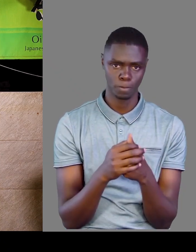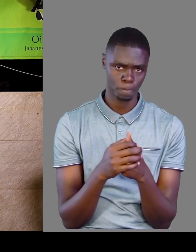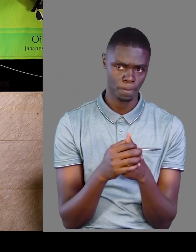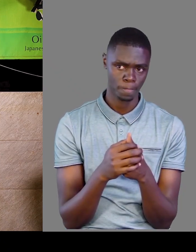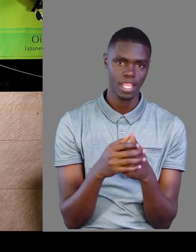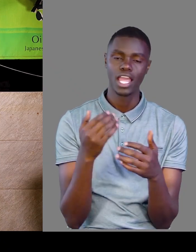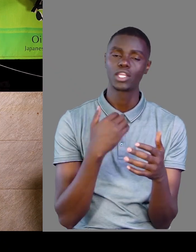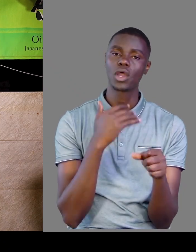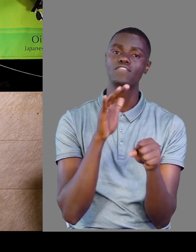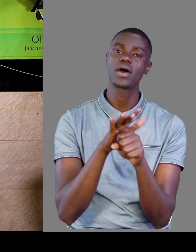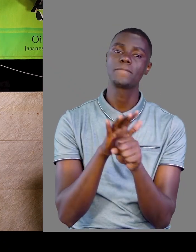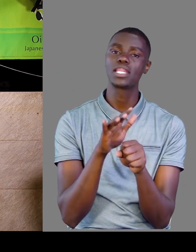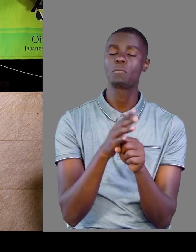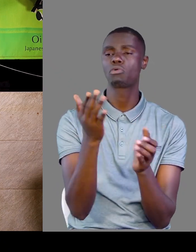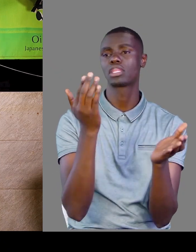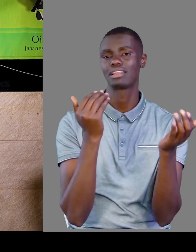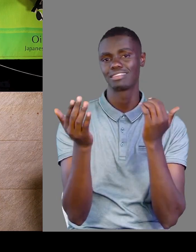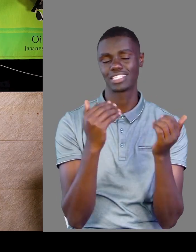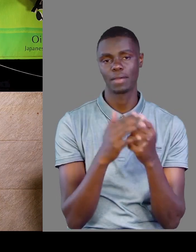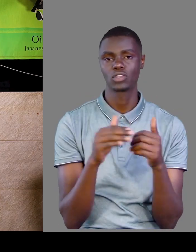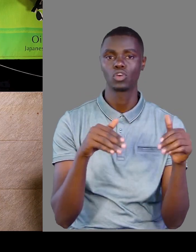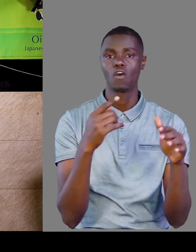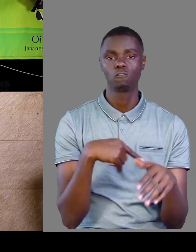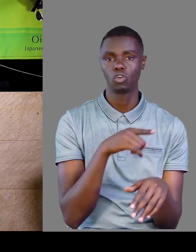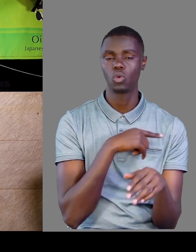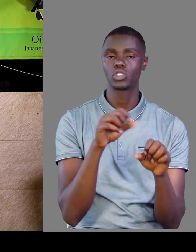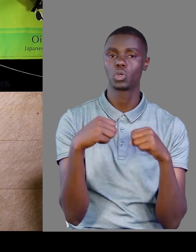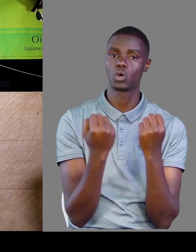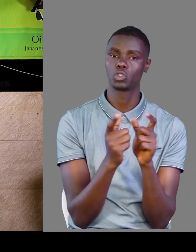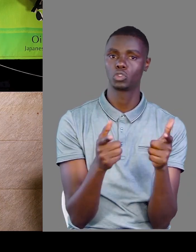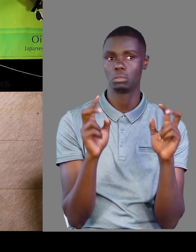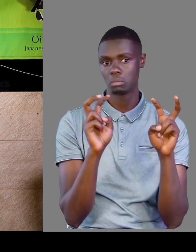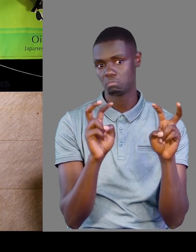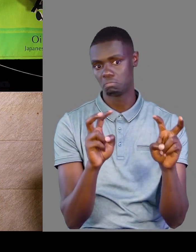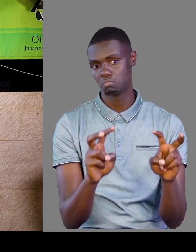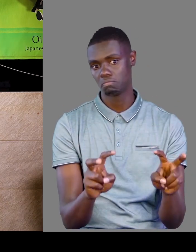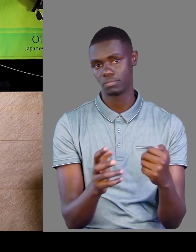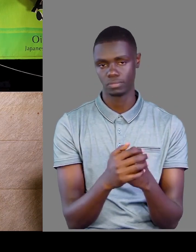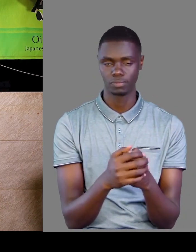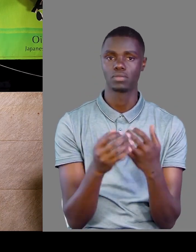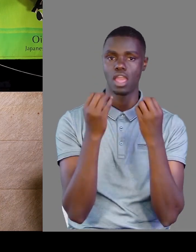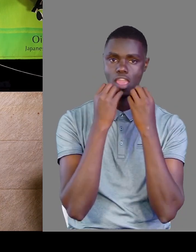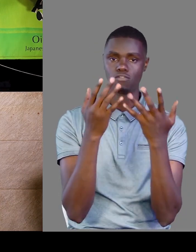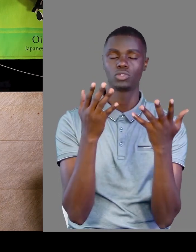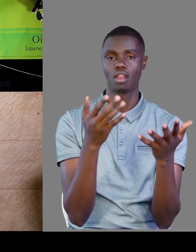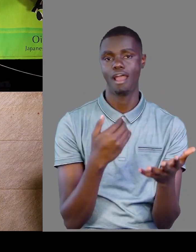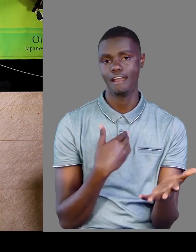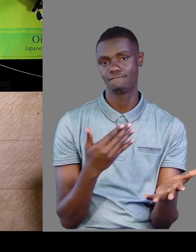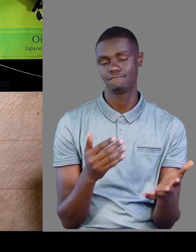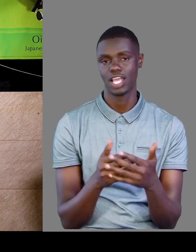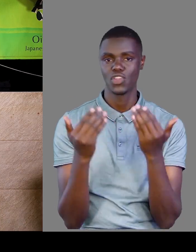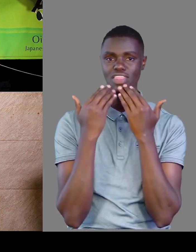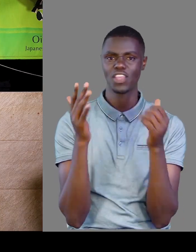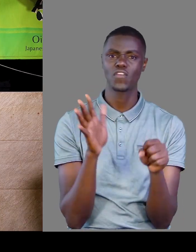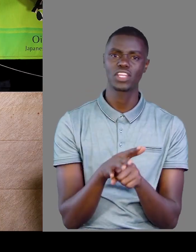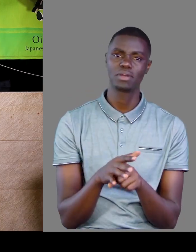that and many more that are coming up. So stay tuned. You can follow us on our socials and you'll be updated.